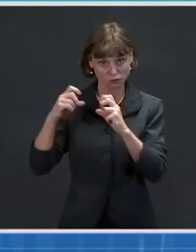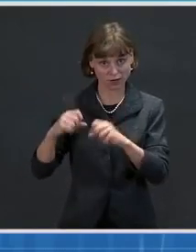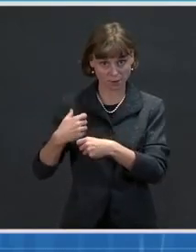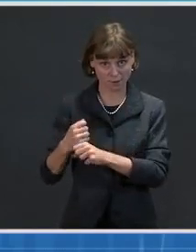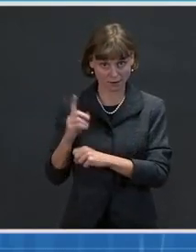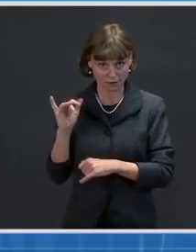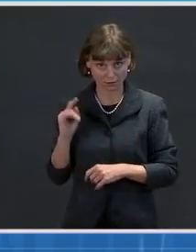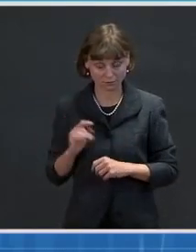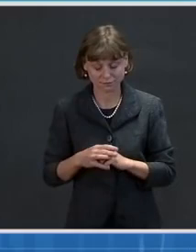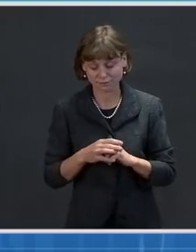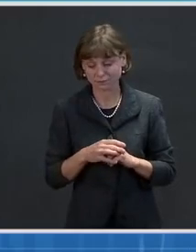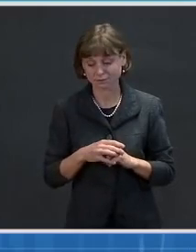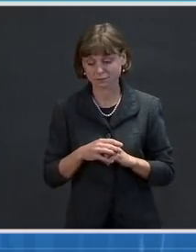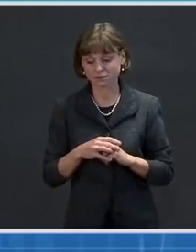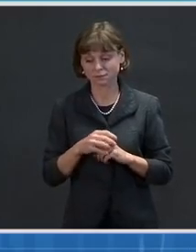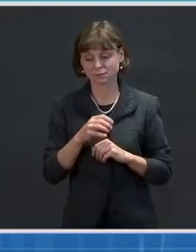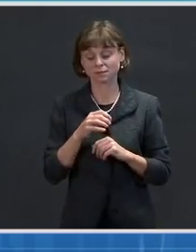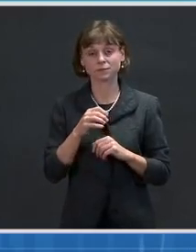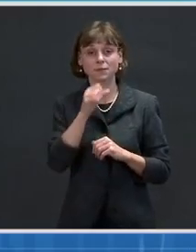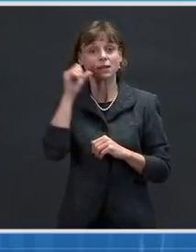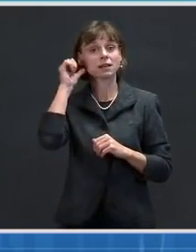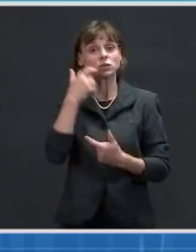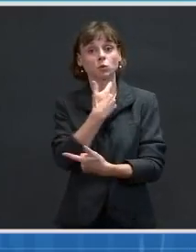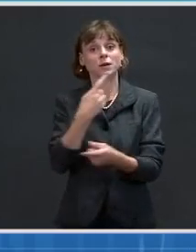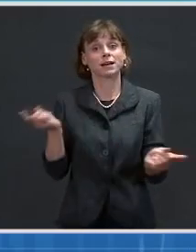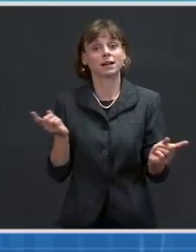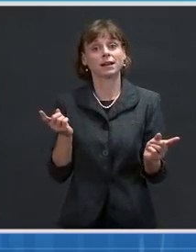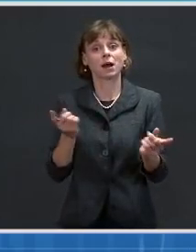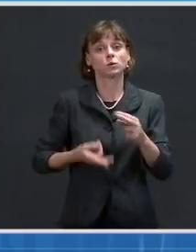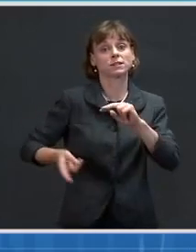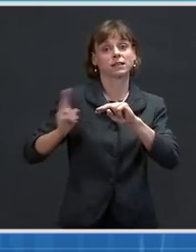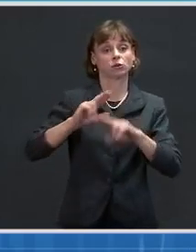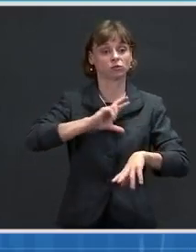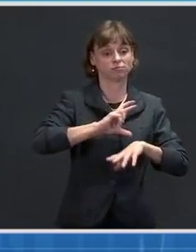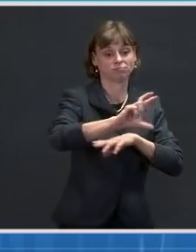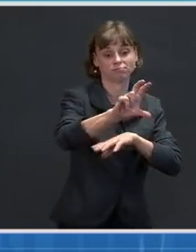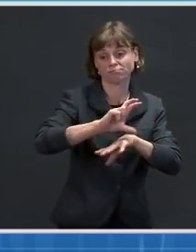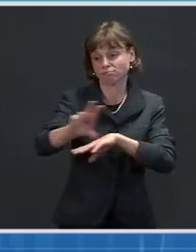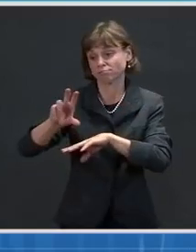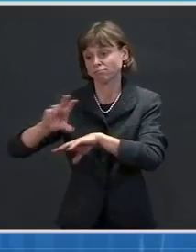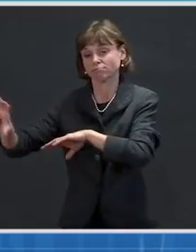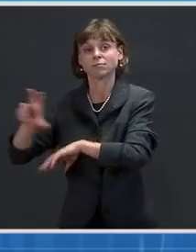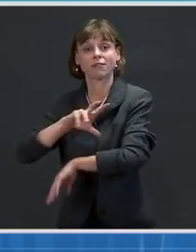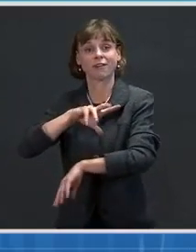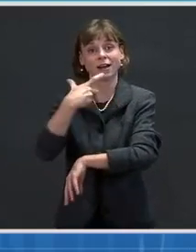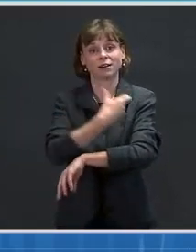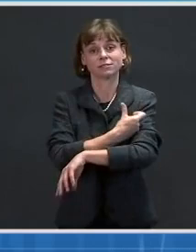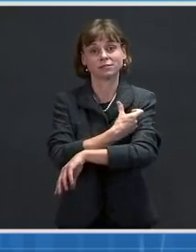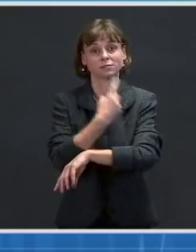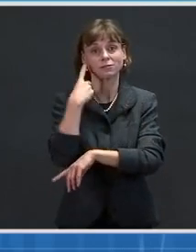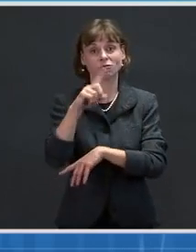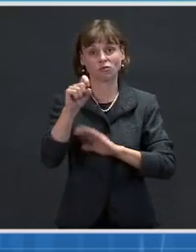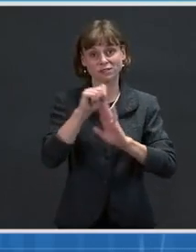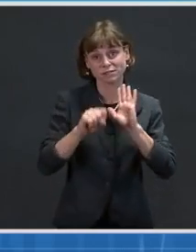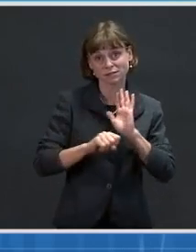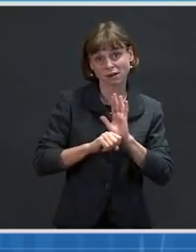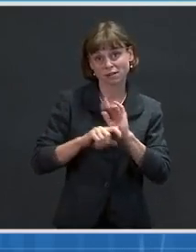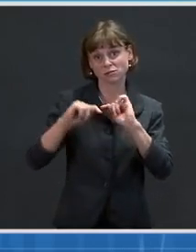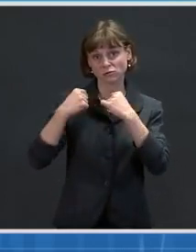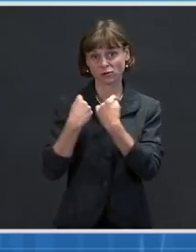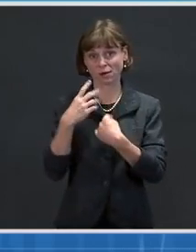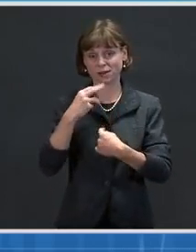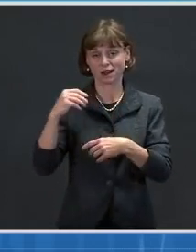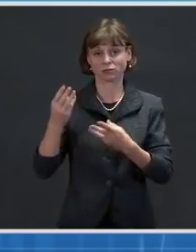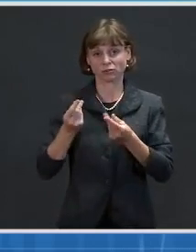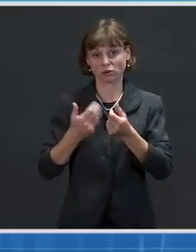weekly allocations of vaccine doses to states, tribes, and territories. We have achieved a